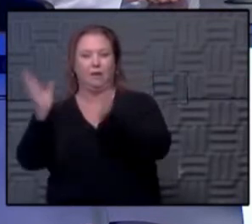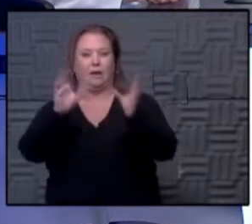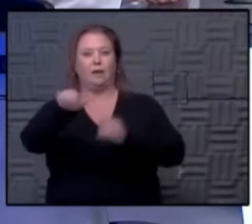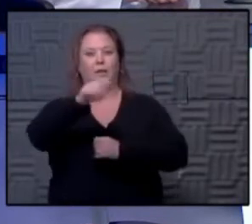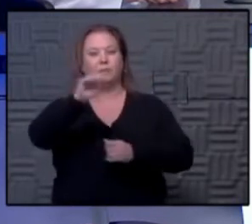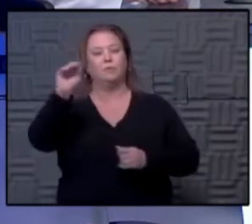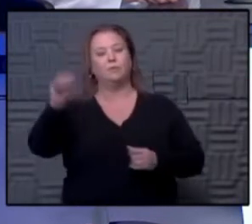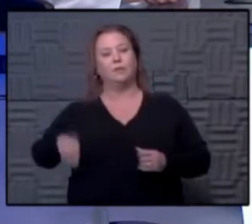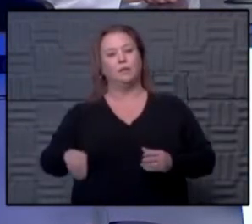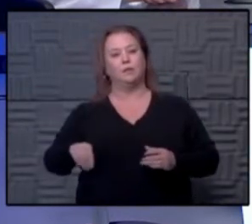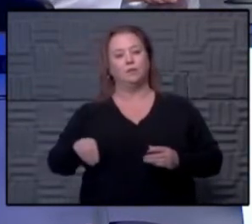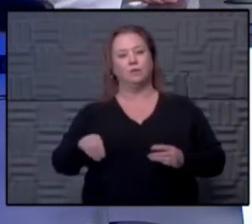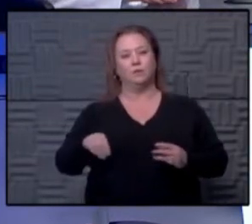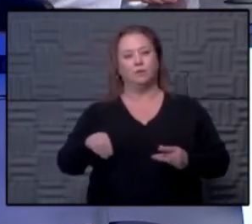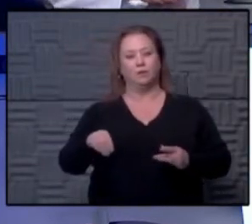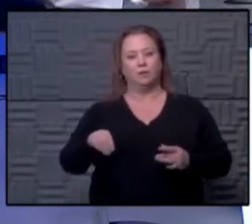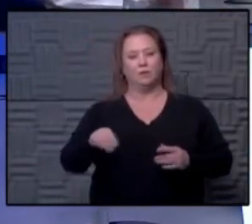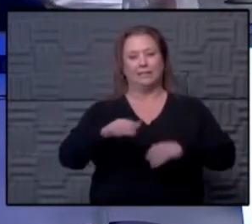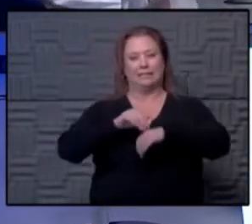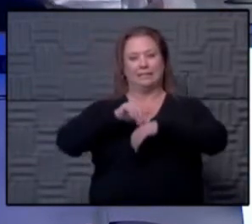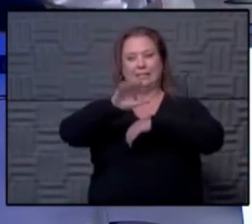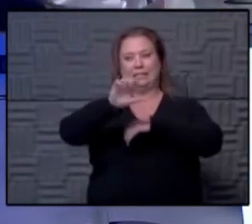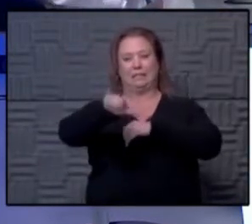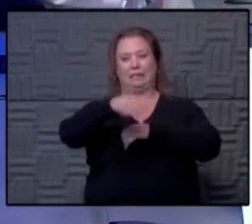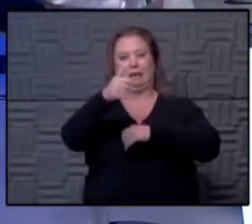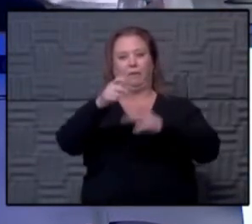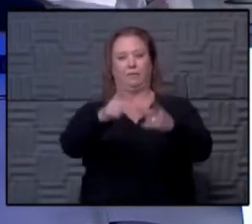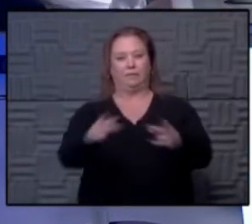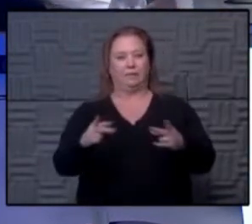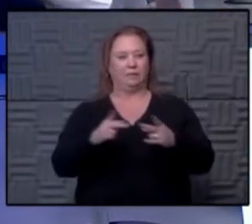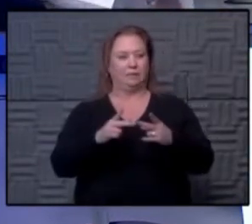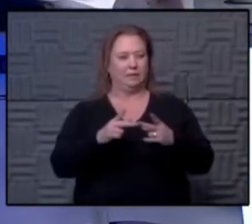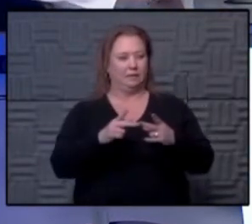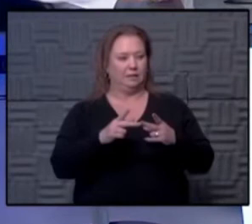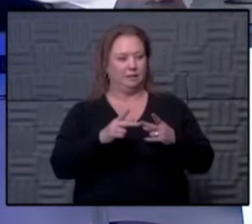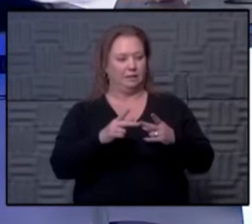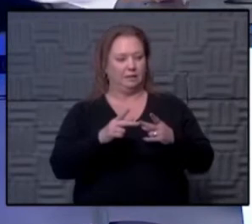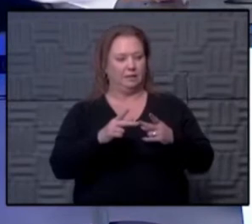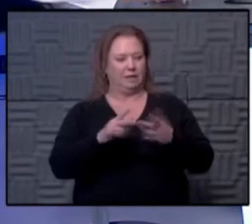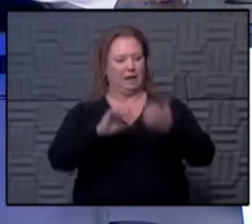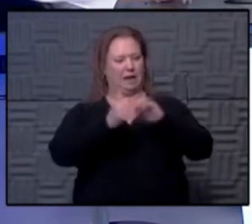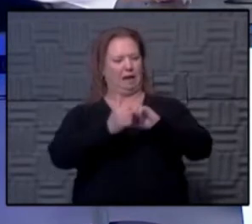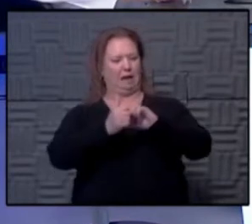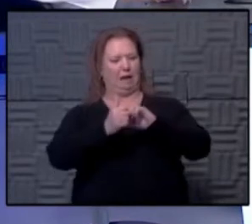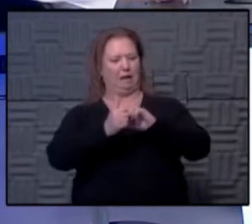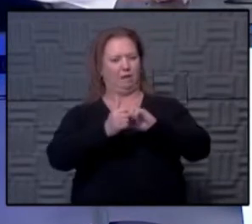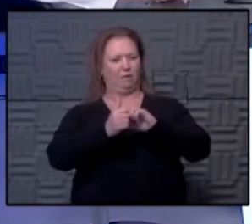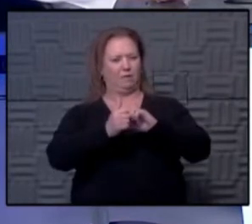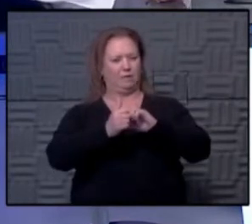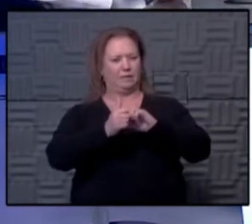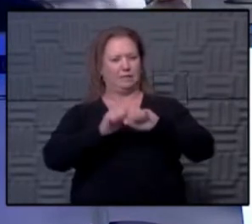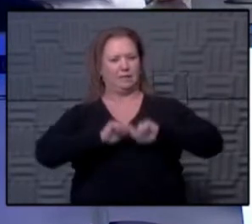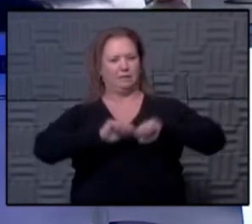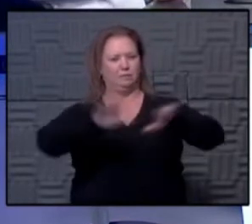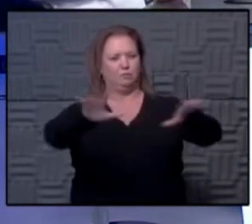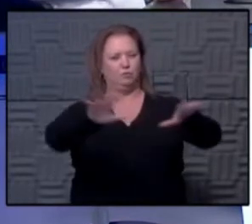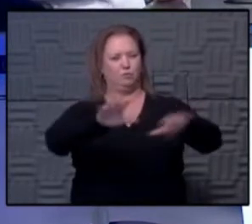is going to be sent out to other facilities. So how does that distribution